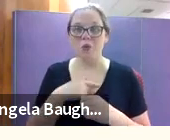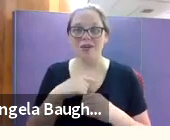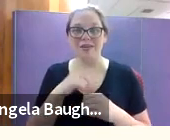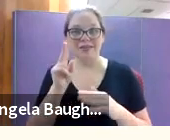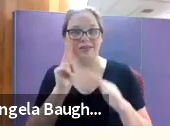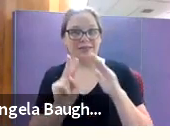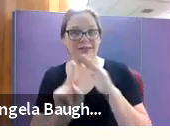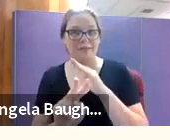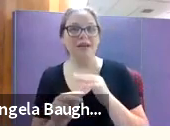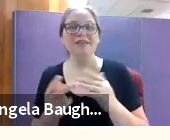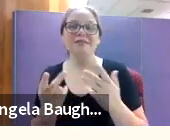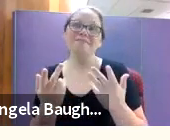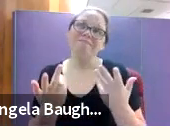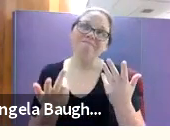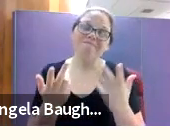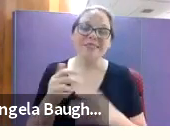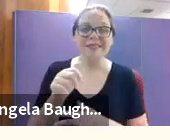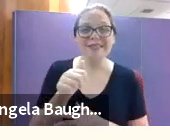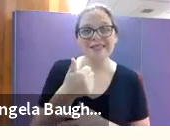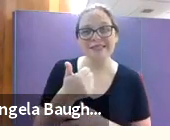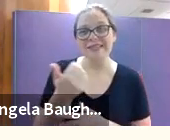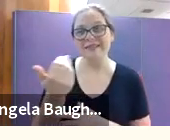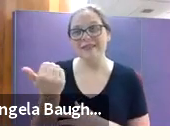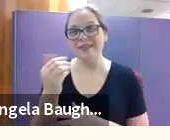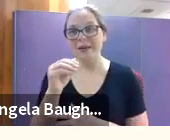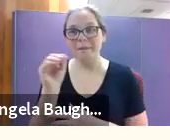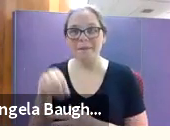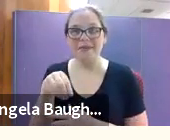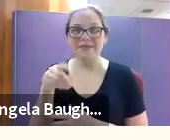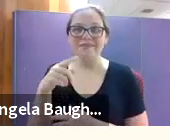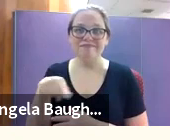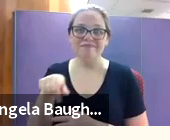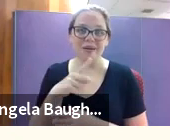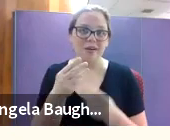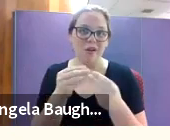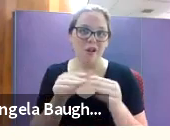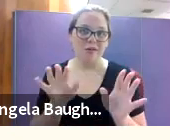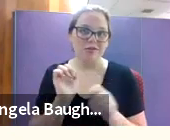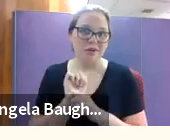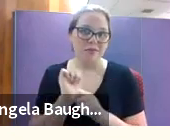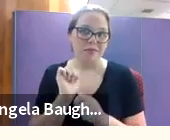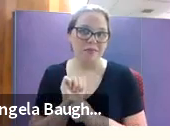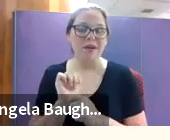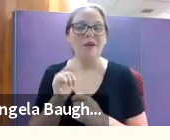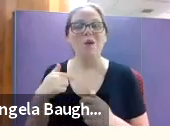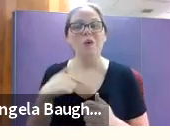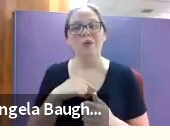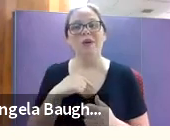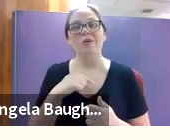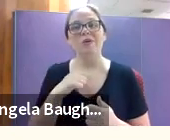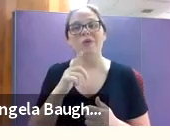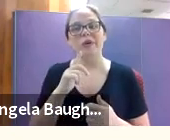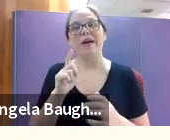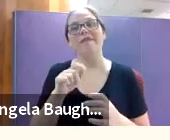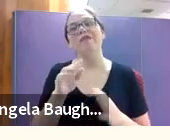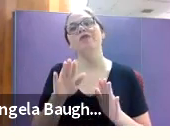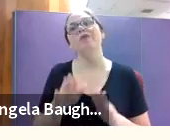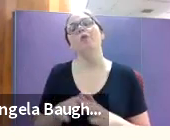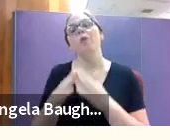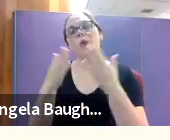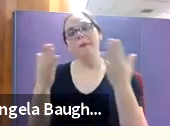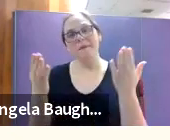anticipating at least 10 to 15% of our guys will have lost their jobs that we will need to get reopened.